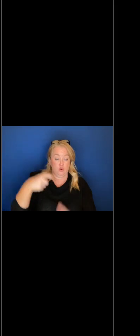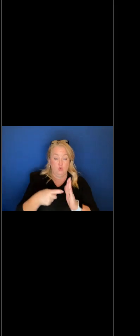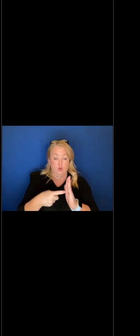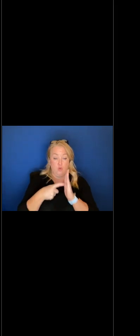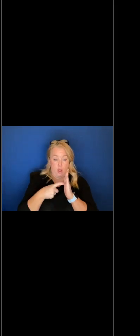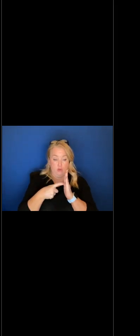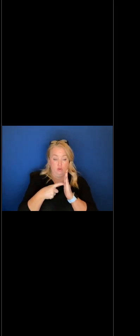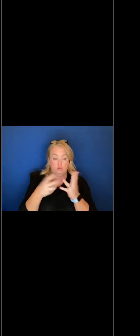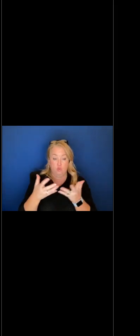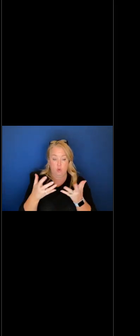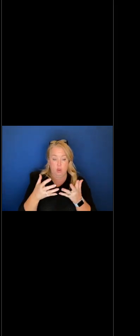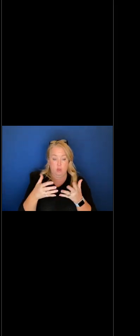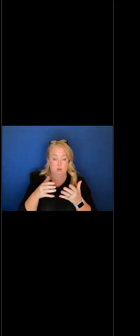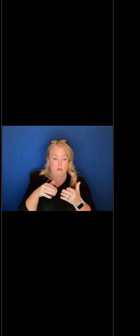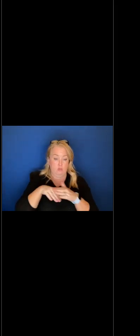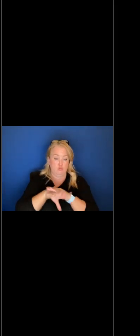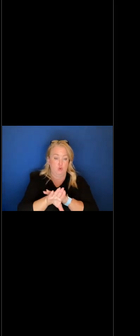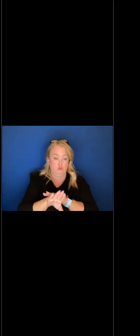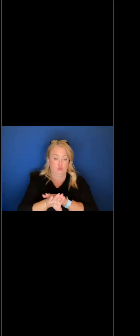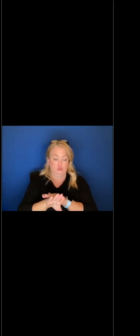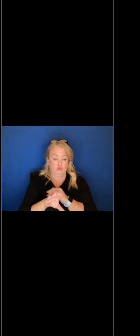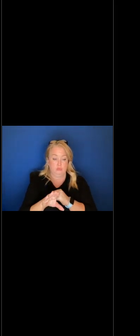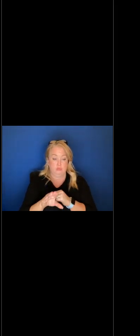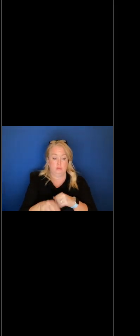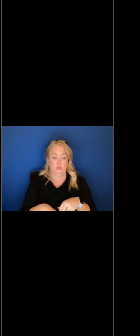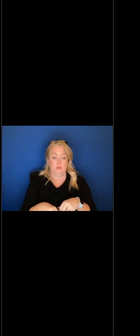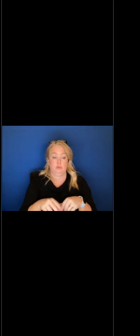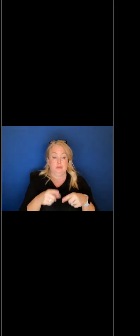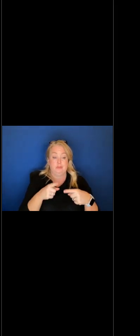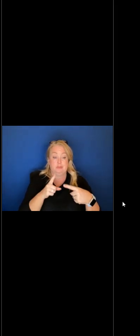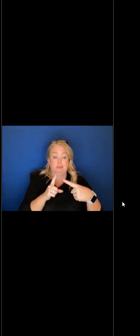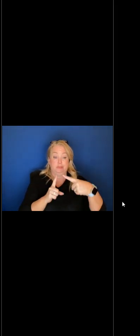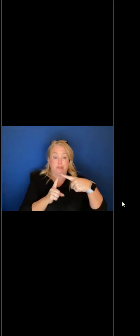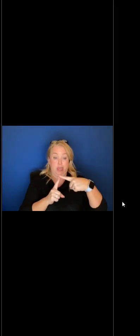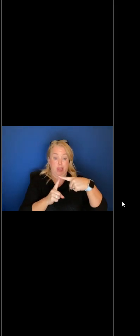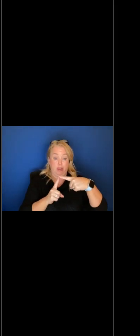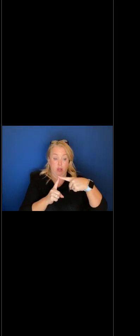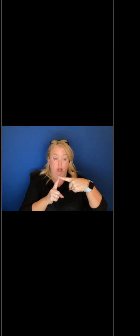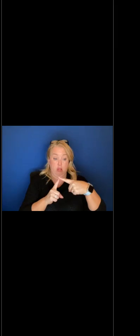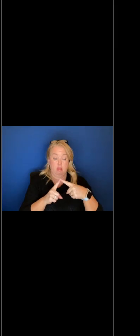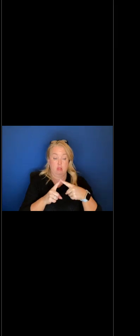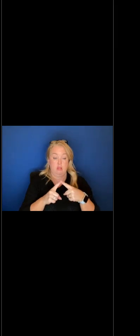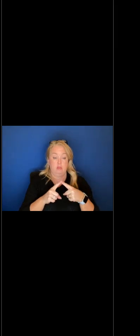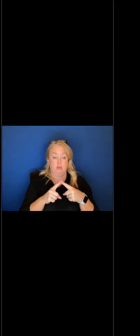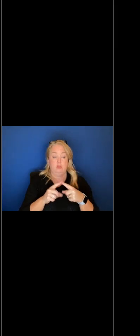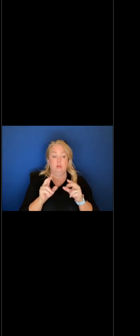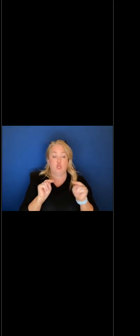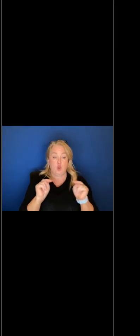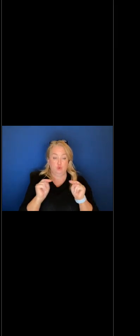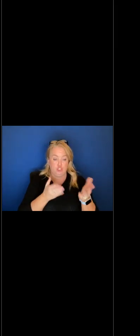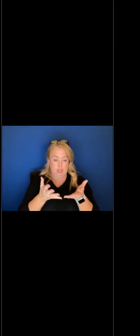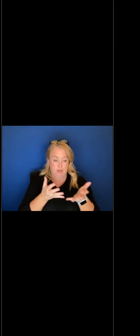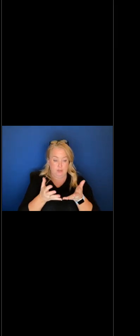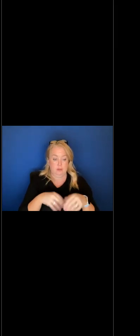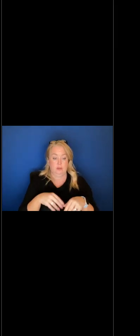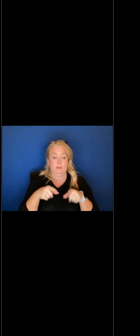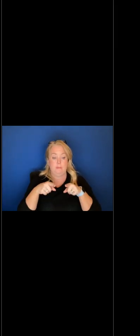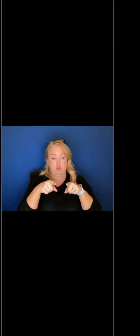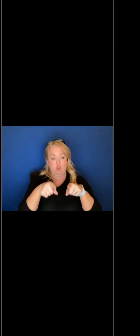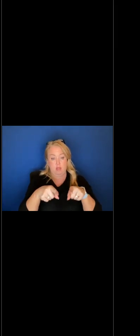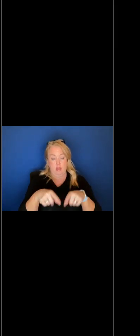a blank approach. The A, diagonal, B, negotiated, C,